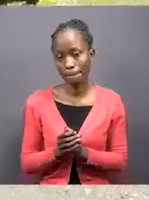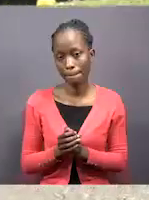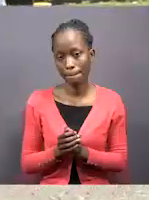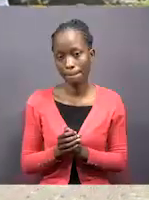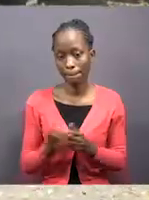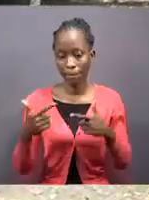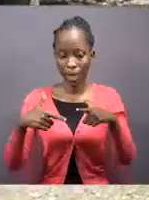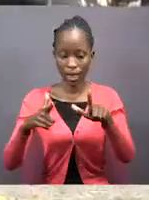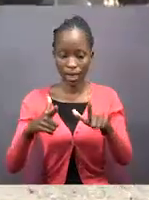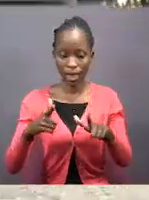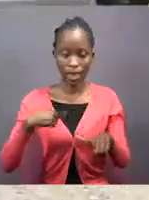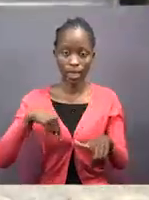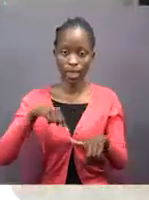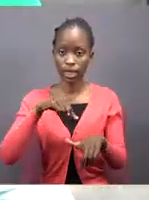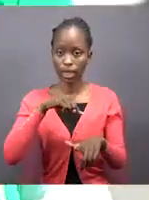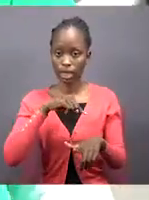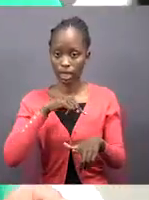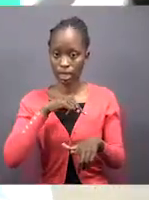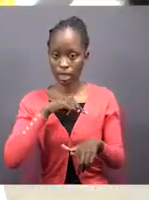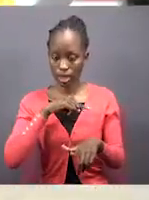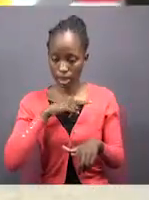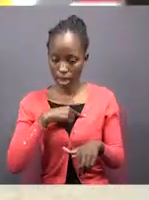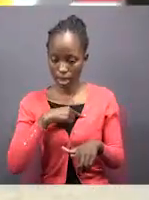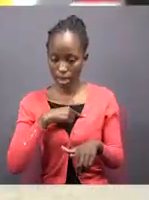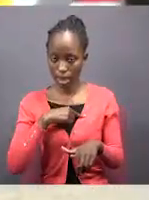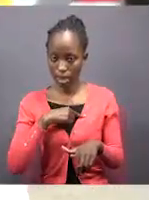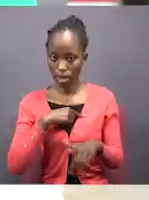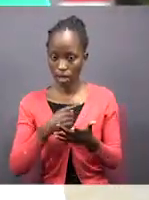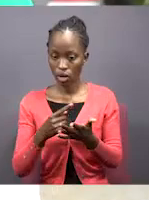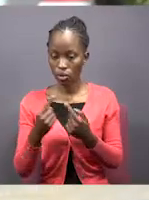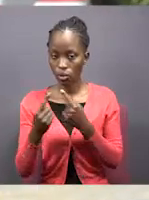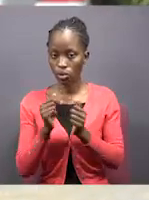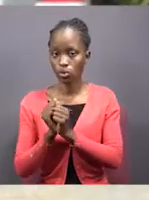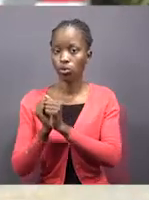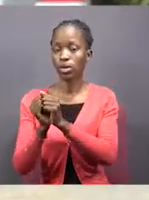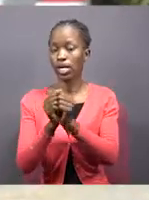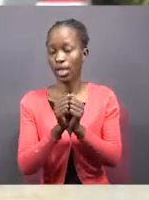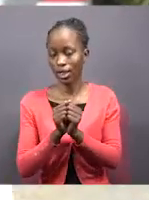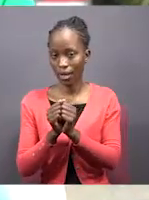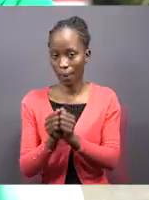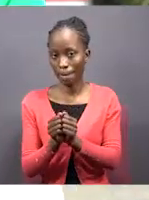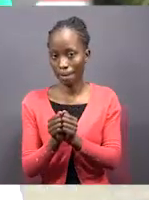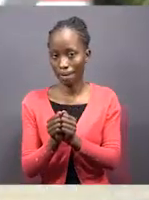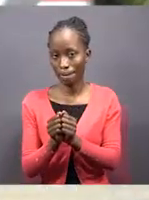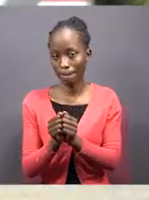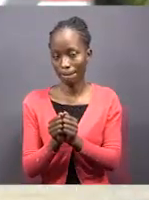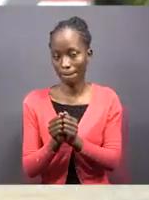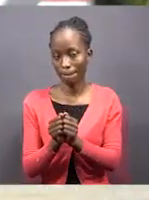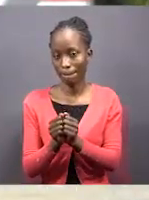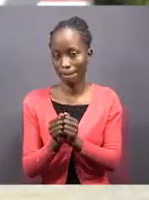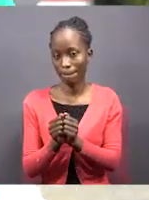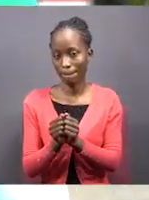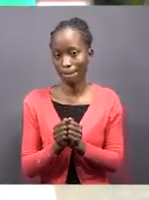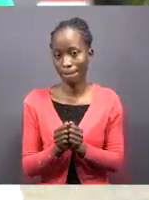us argue the matter together. Stay the case for your innocence, stay